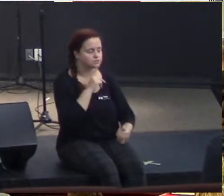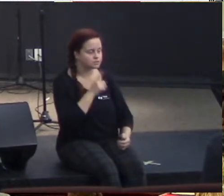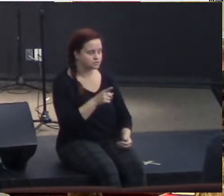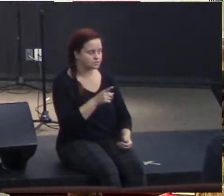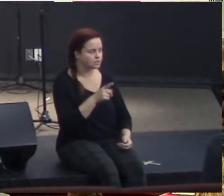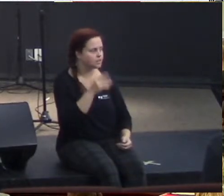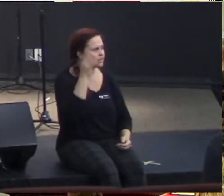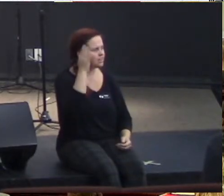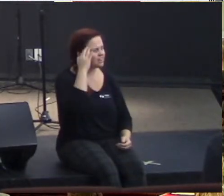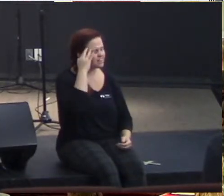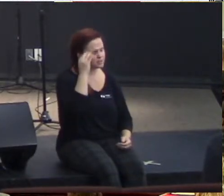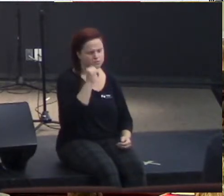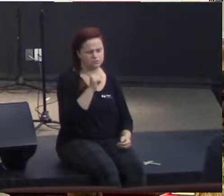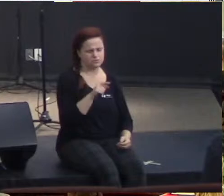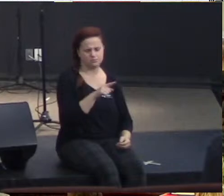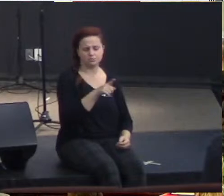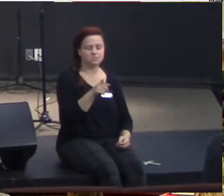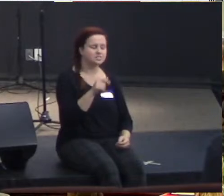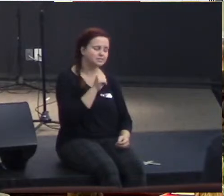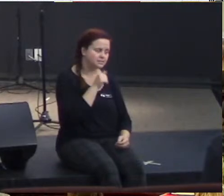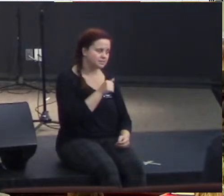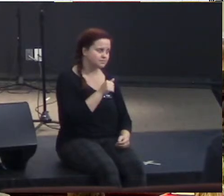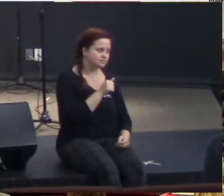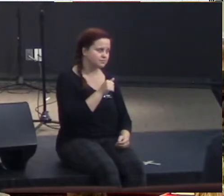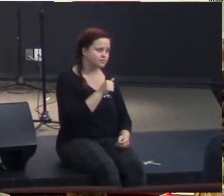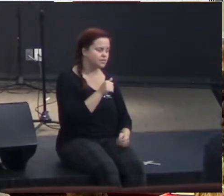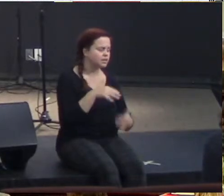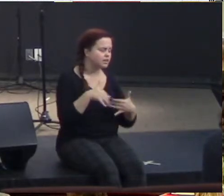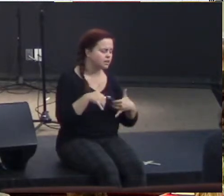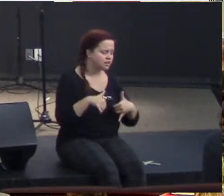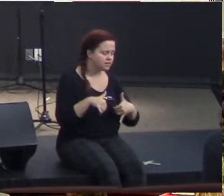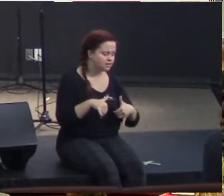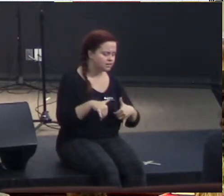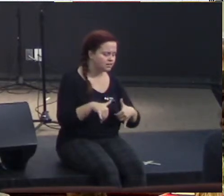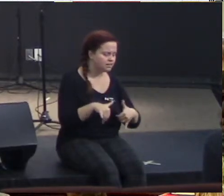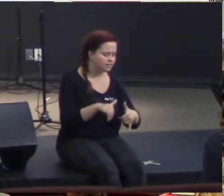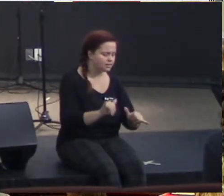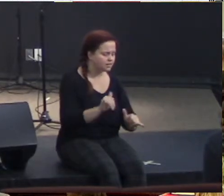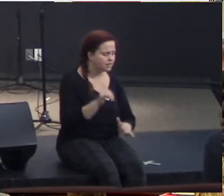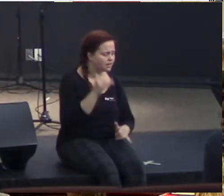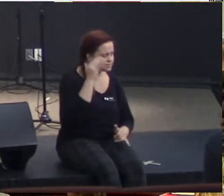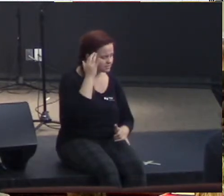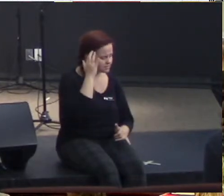I know what you're not. And I've still made up my mind about you.